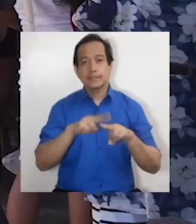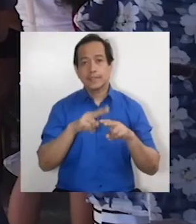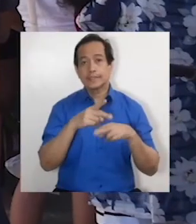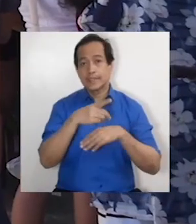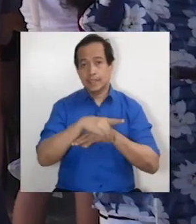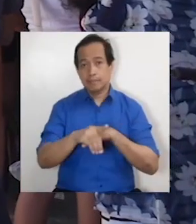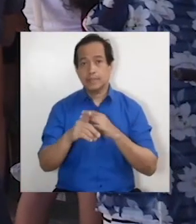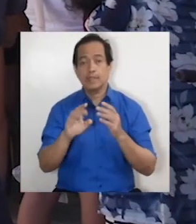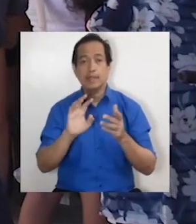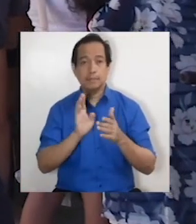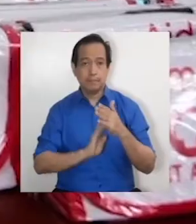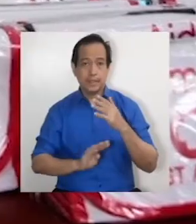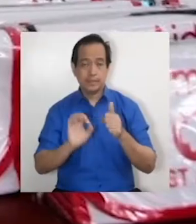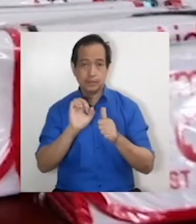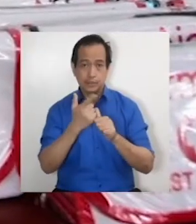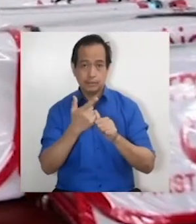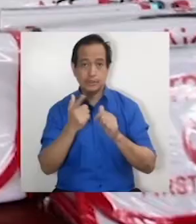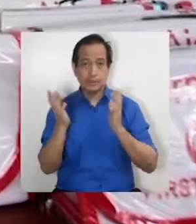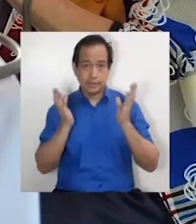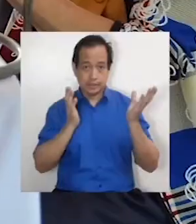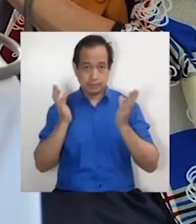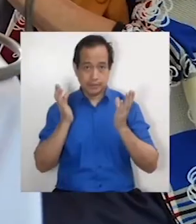services.